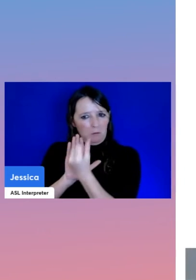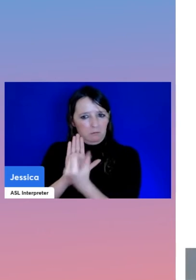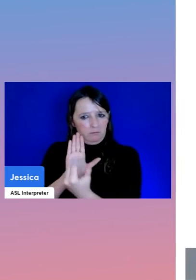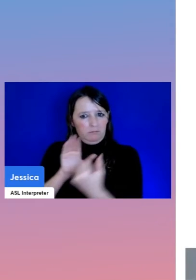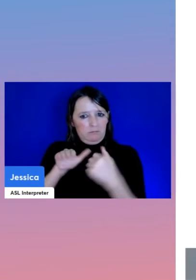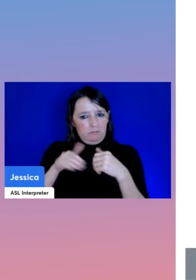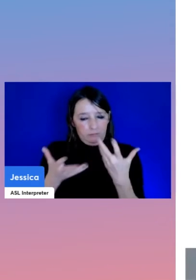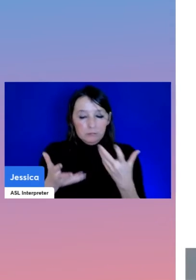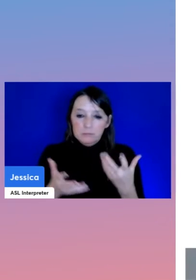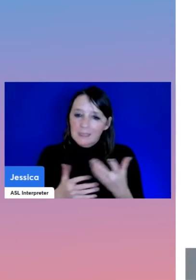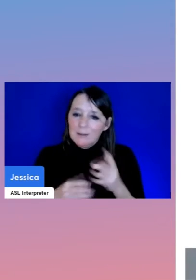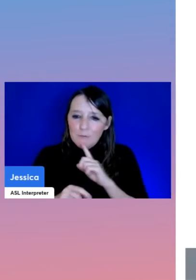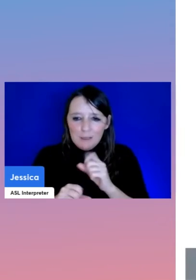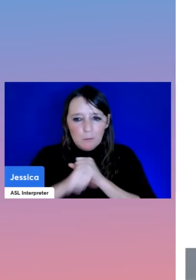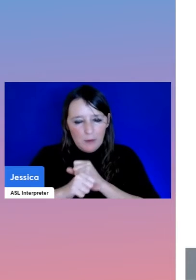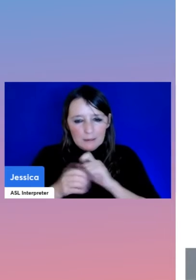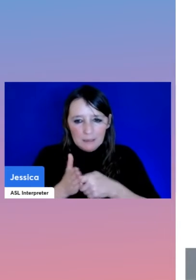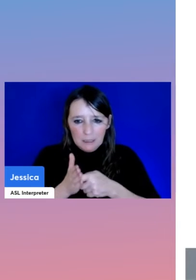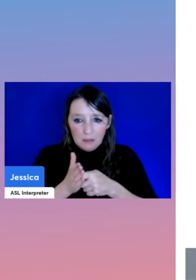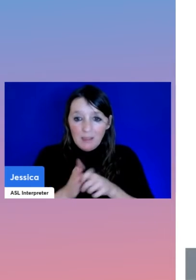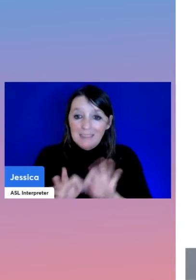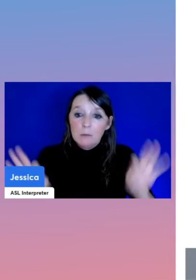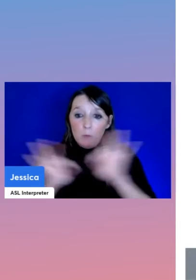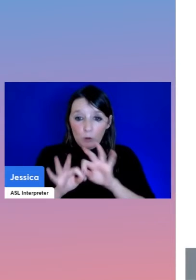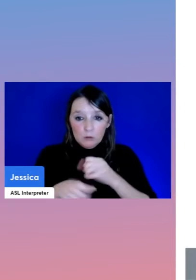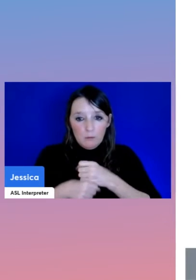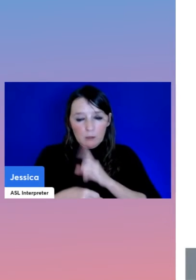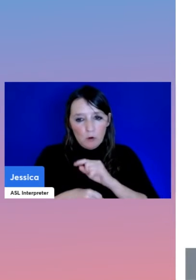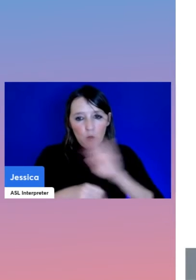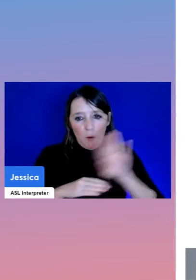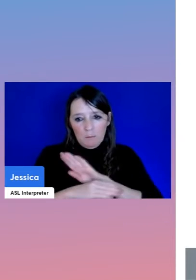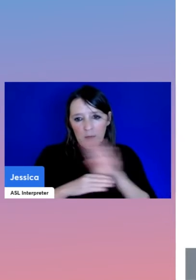are crucial for maintaining a high security standard.